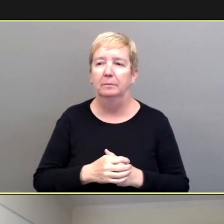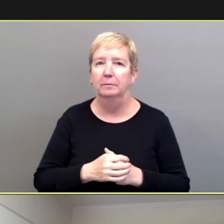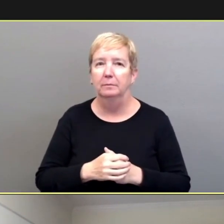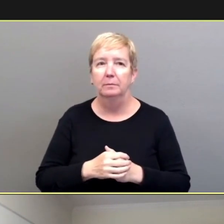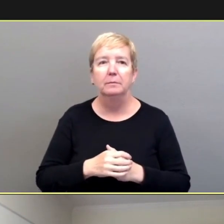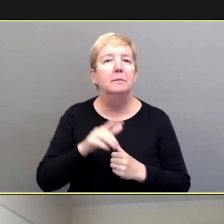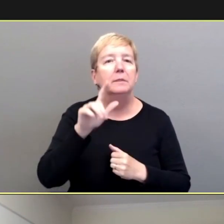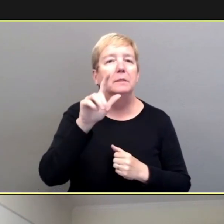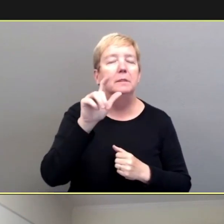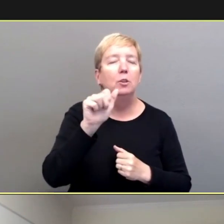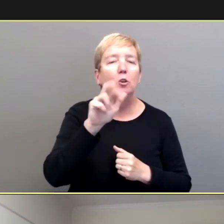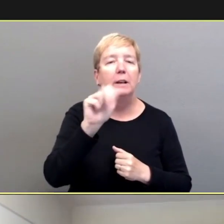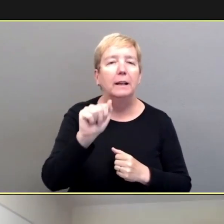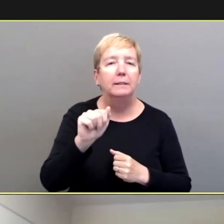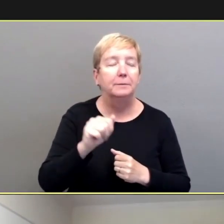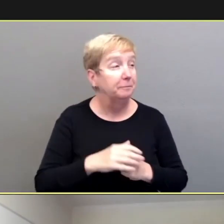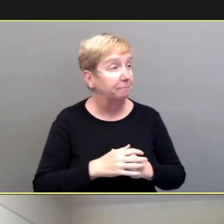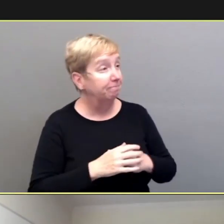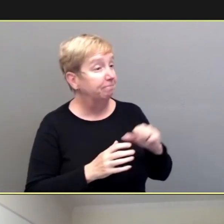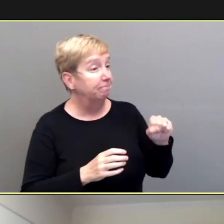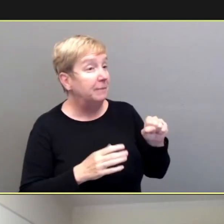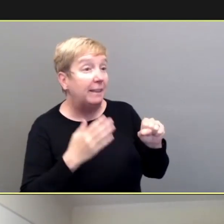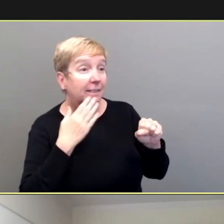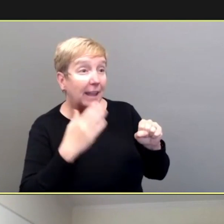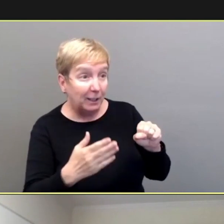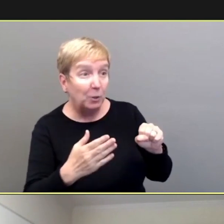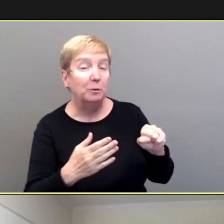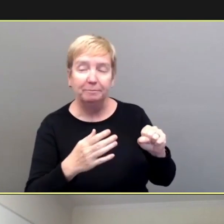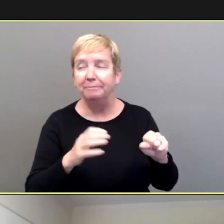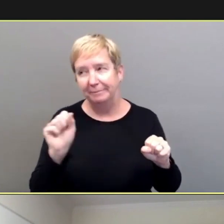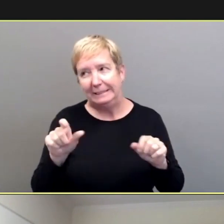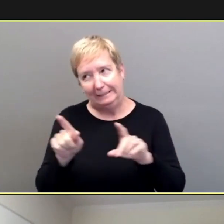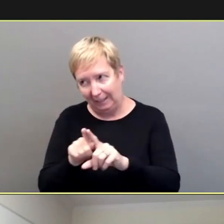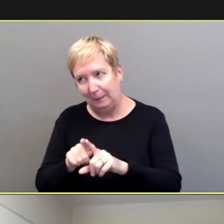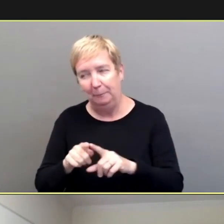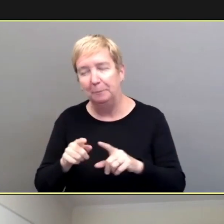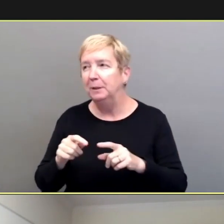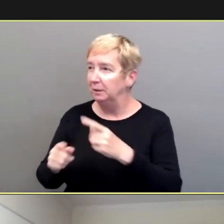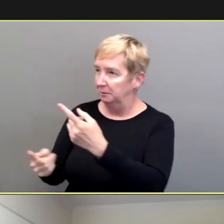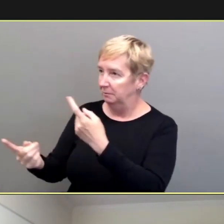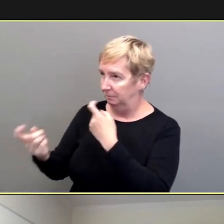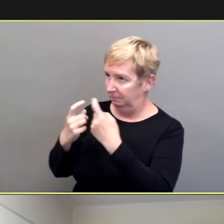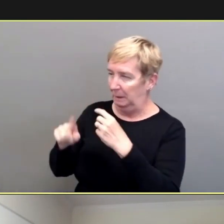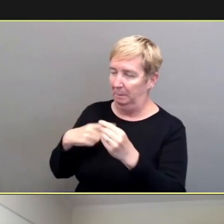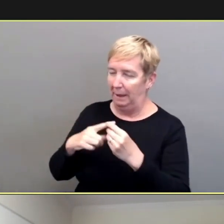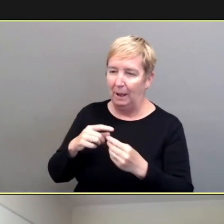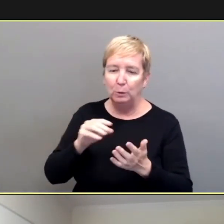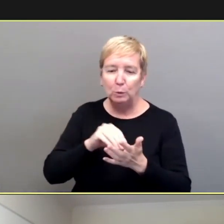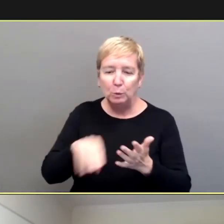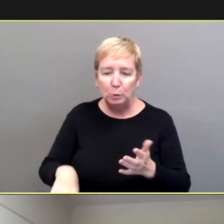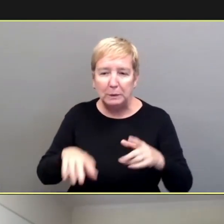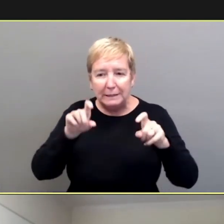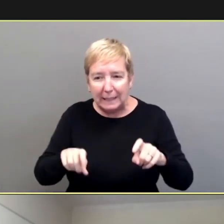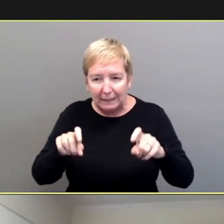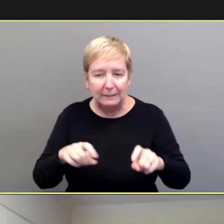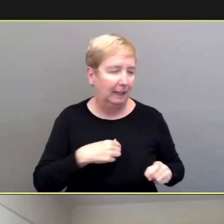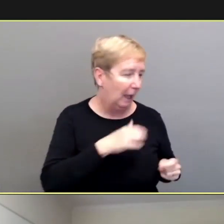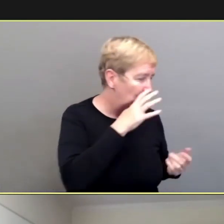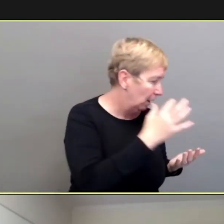Laura. Yeah, no, thank you so much. And yeah, we'll get back to you on the student testing and updates on that for next